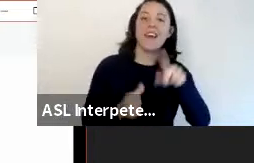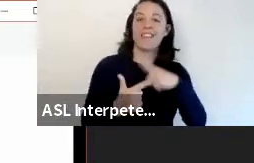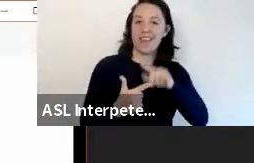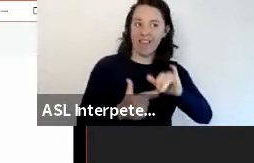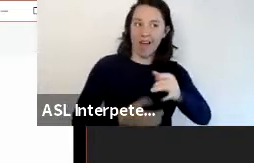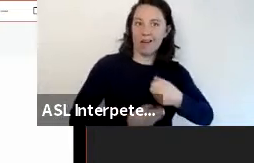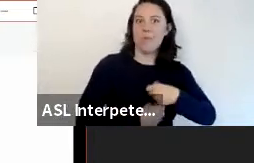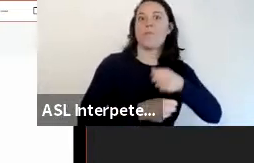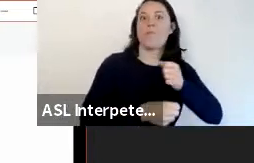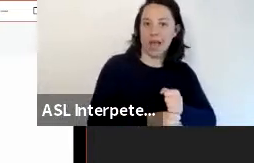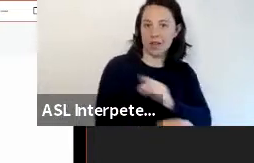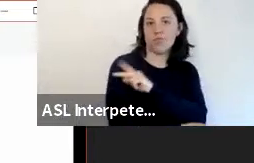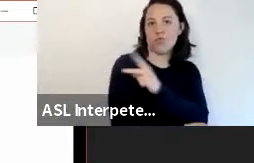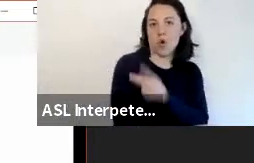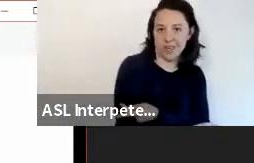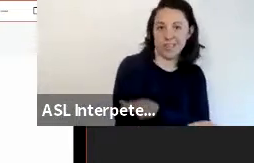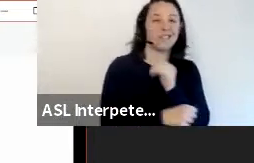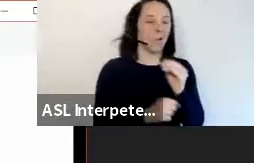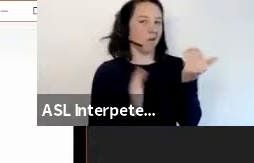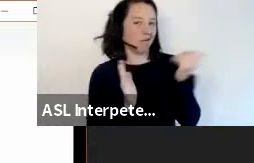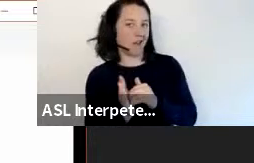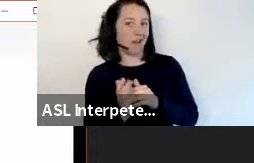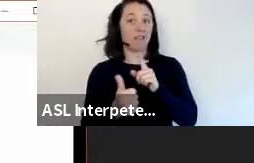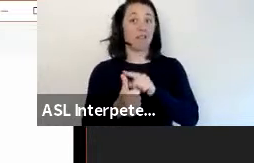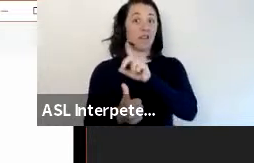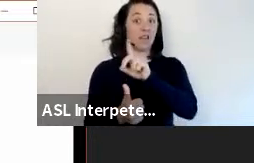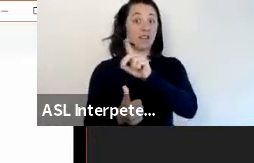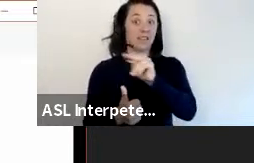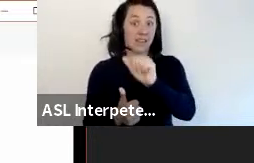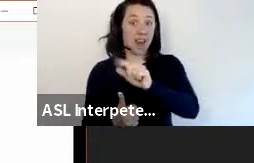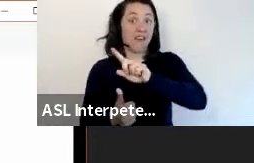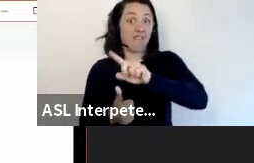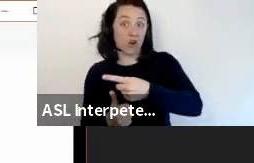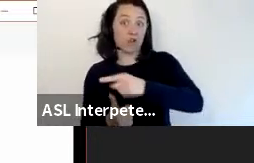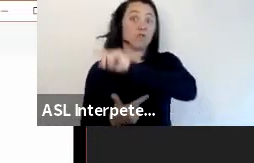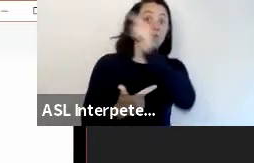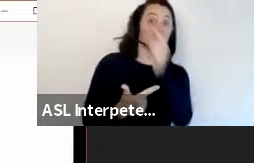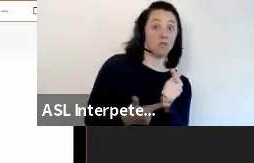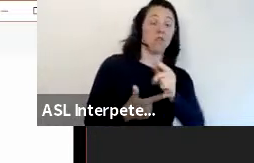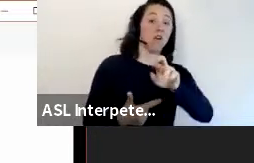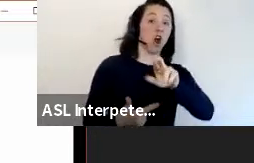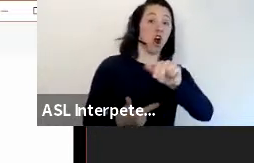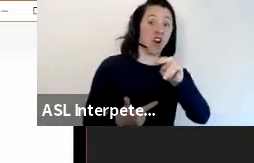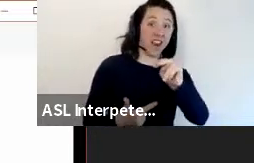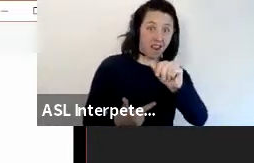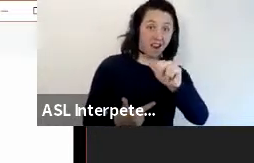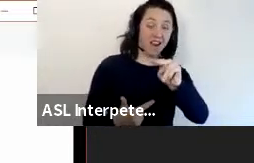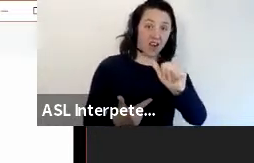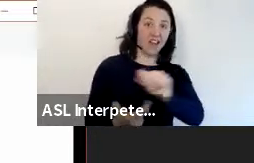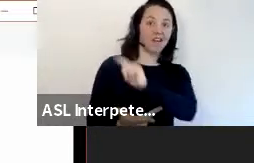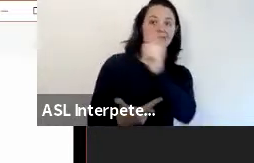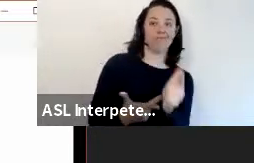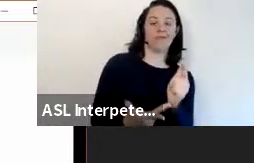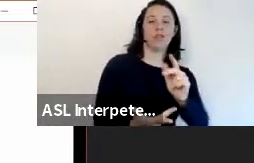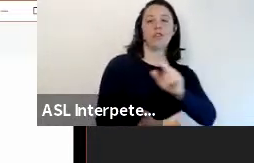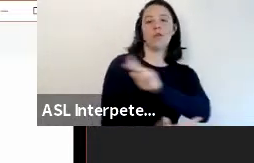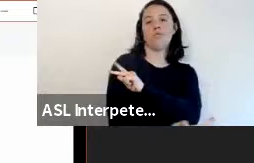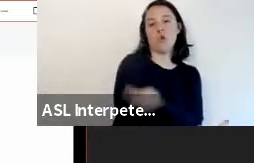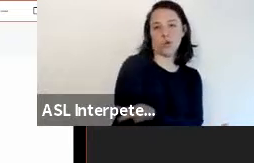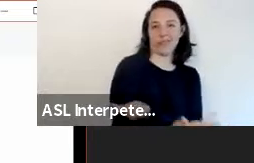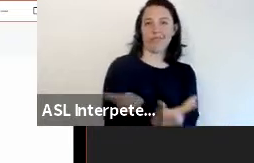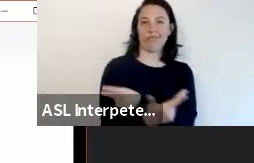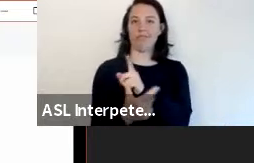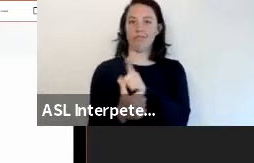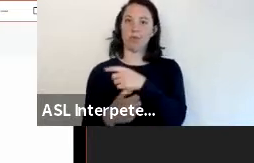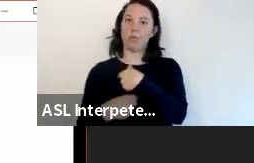makes RNA, which then makes proteins. And in this RNA thing, where there are the three RNAs that we